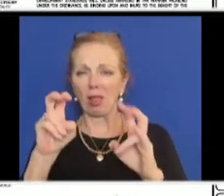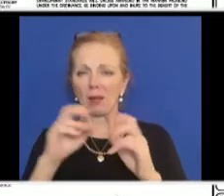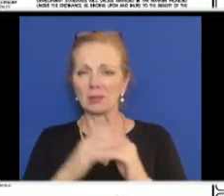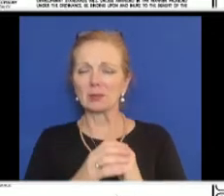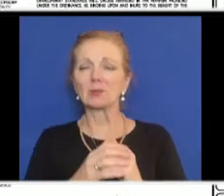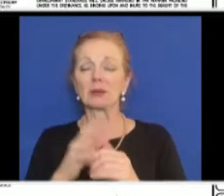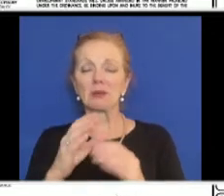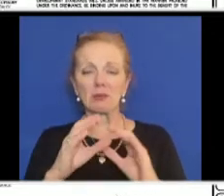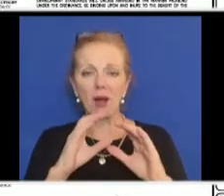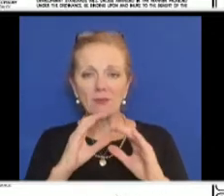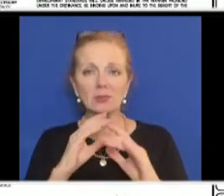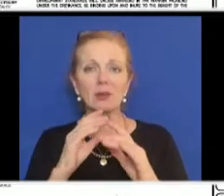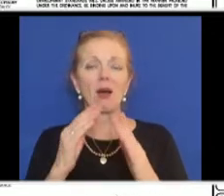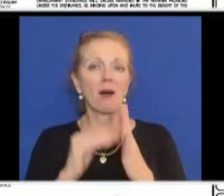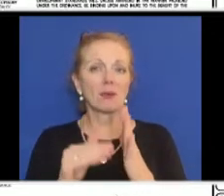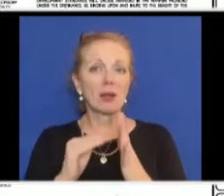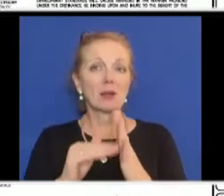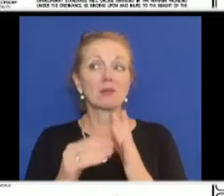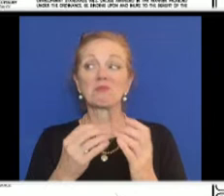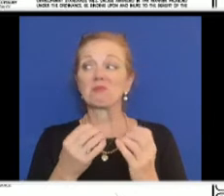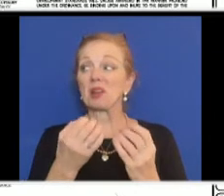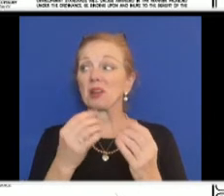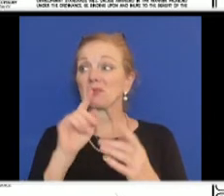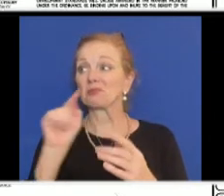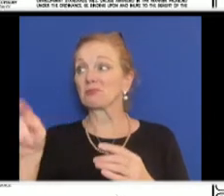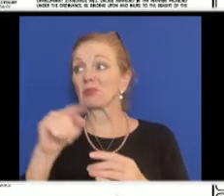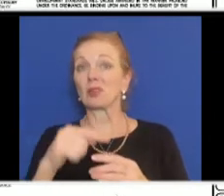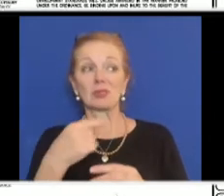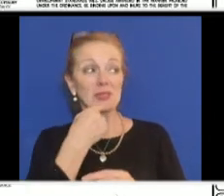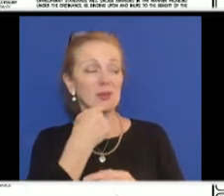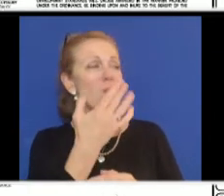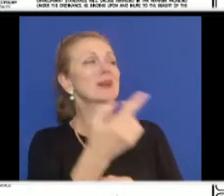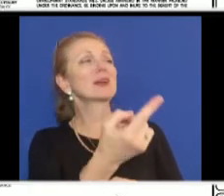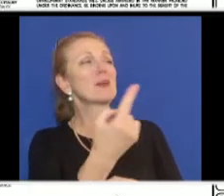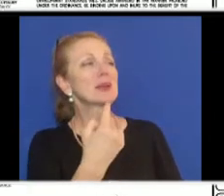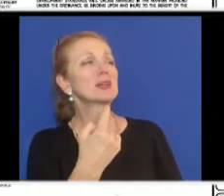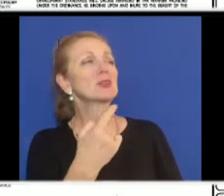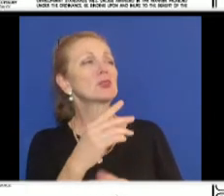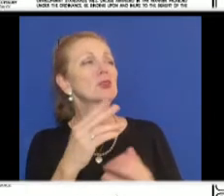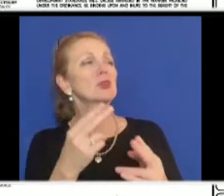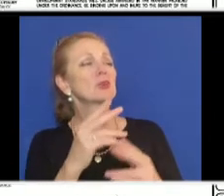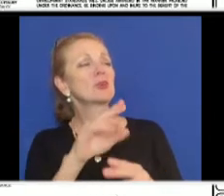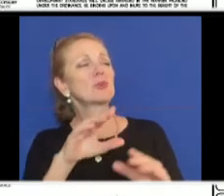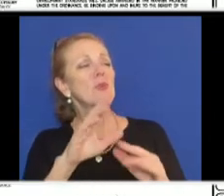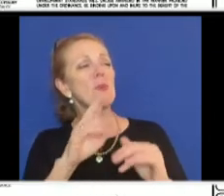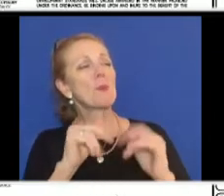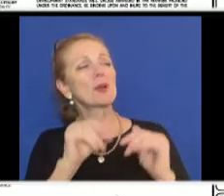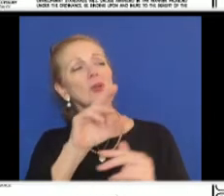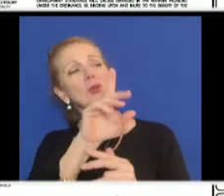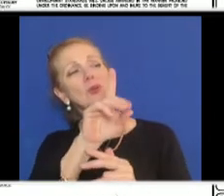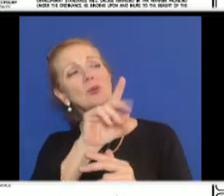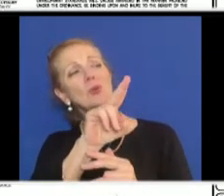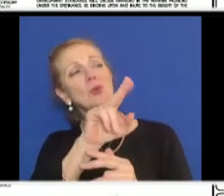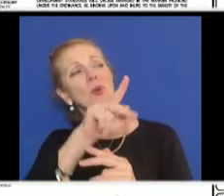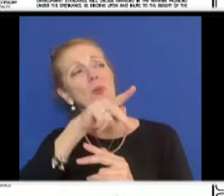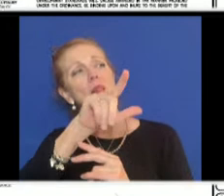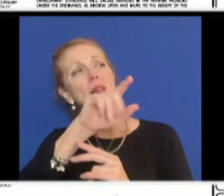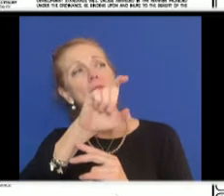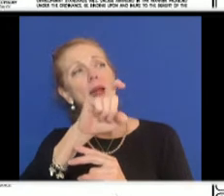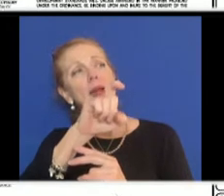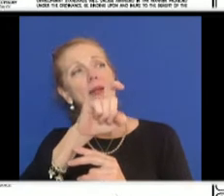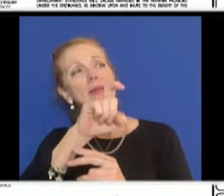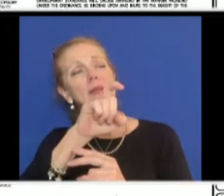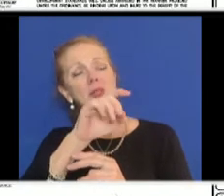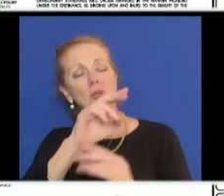and I think a lot of council members have said well why can't y'all come in and do duplex units and so this is a local development team looking